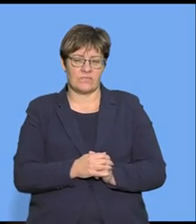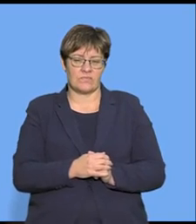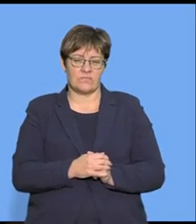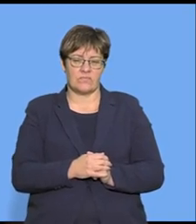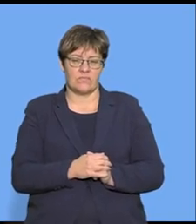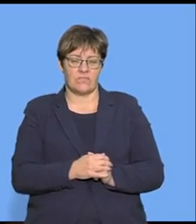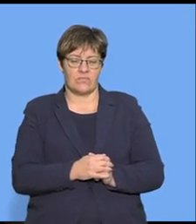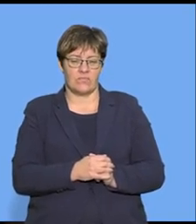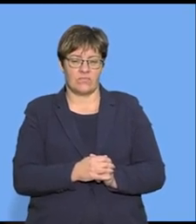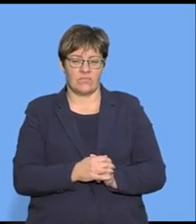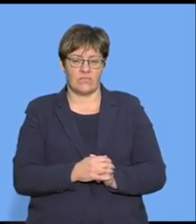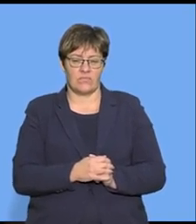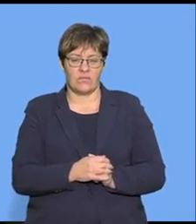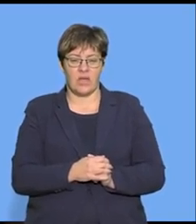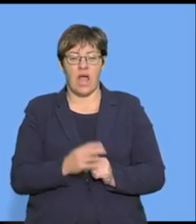at 2 points.